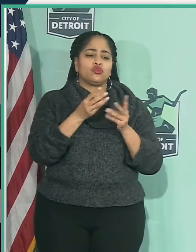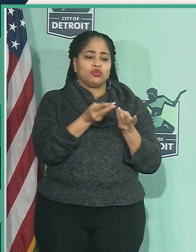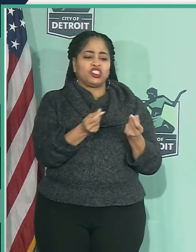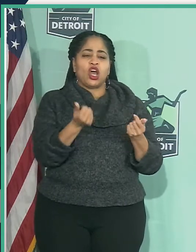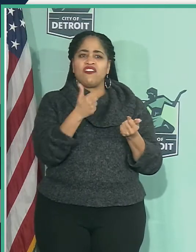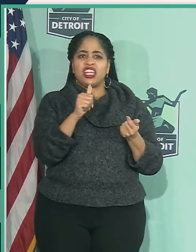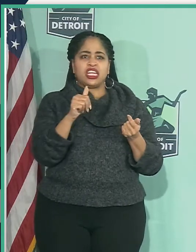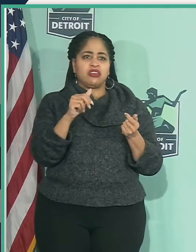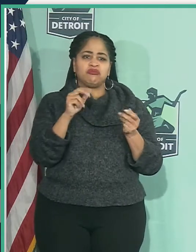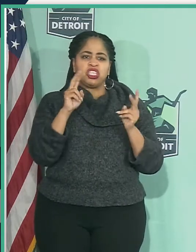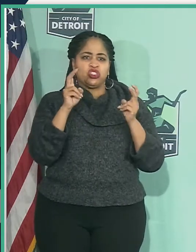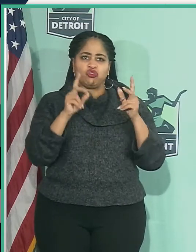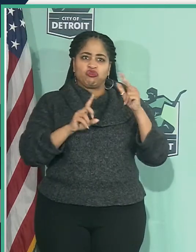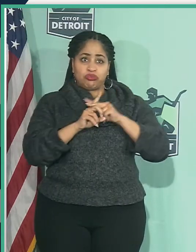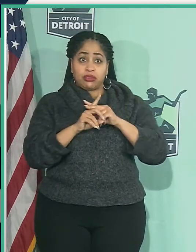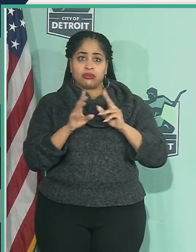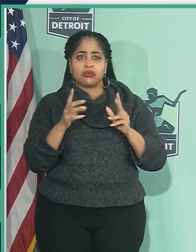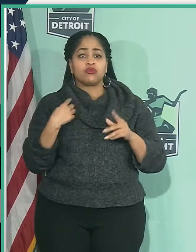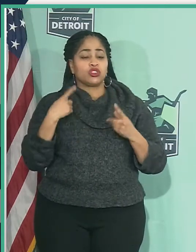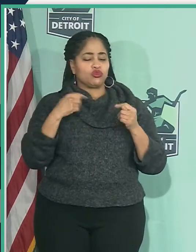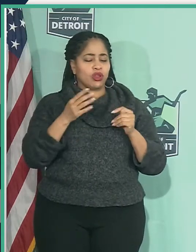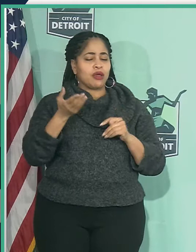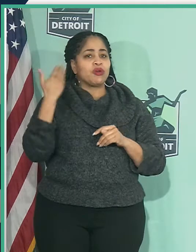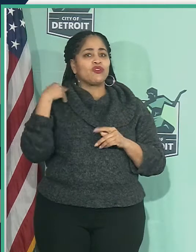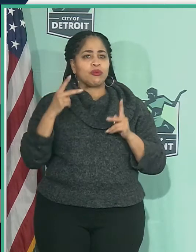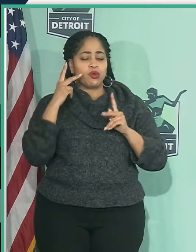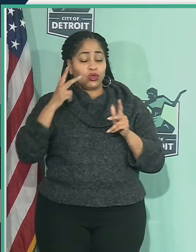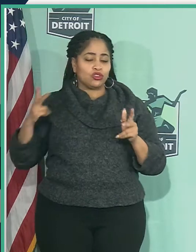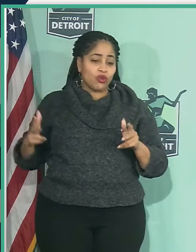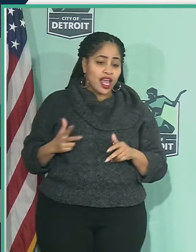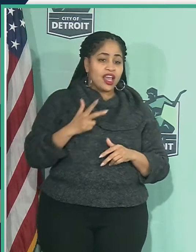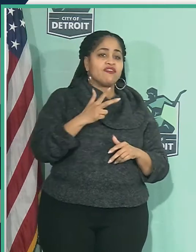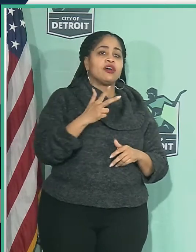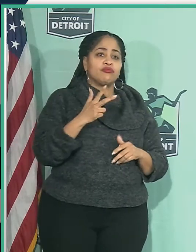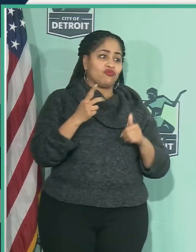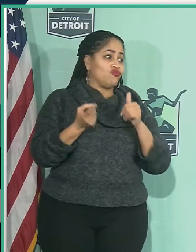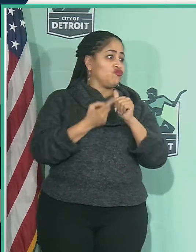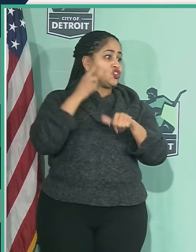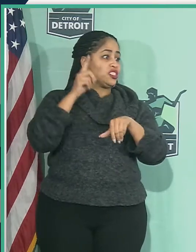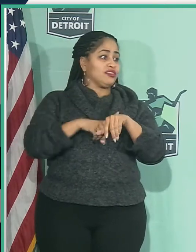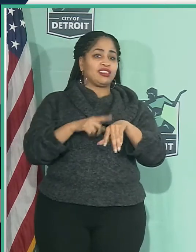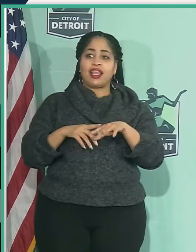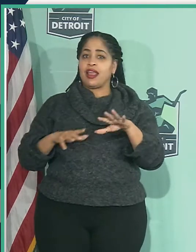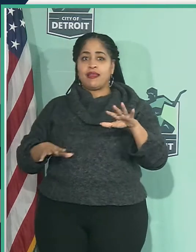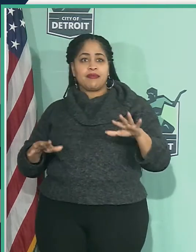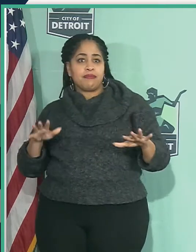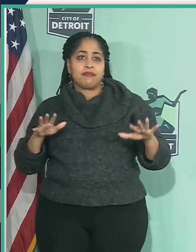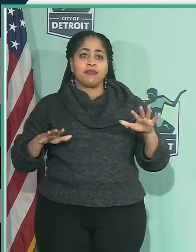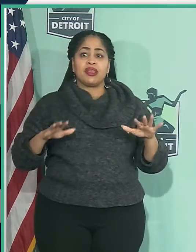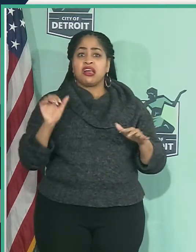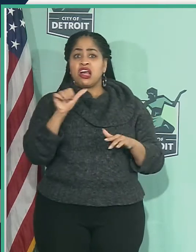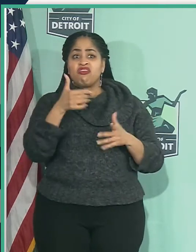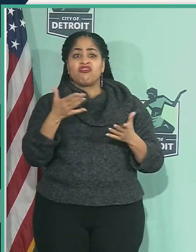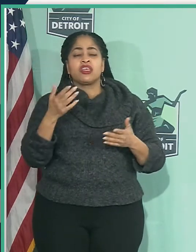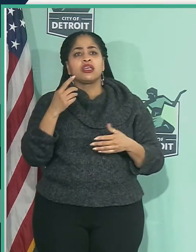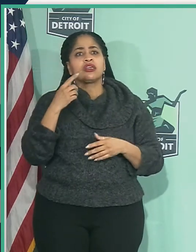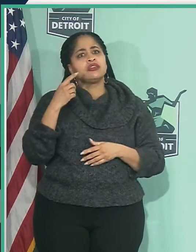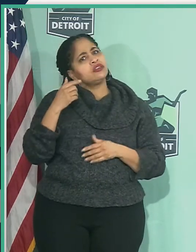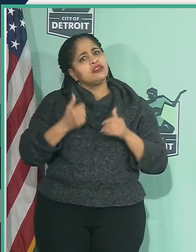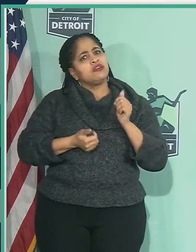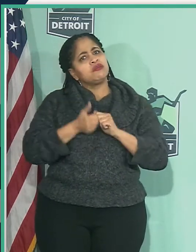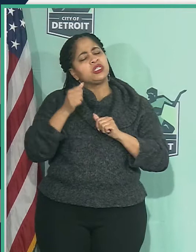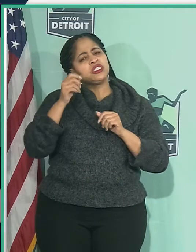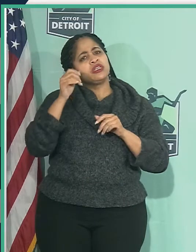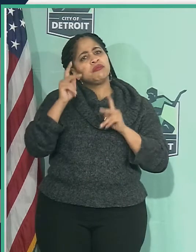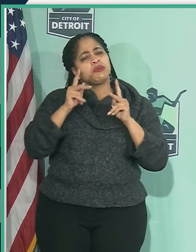this before, and so folks are going to drive up and have this experience for the first time. The other thing is, since most of the